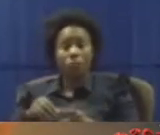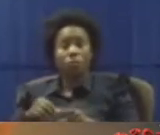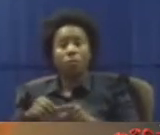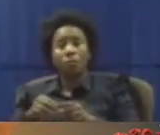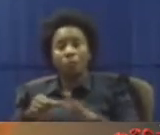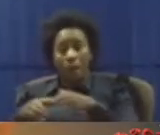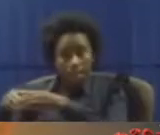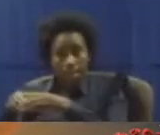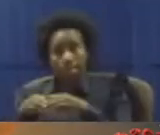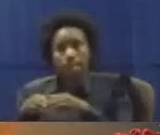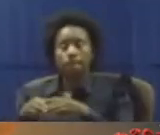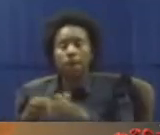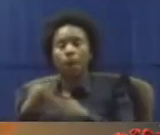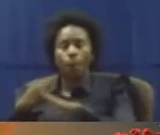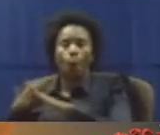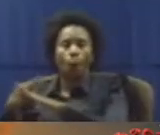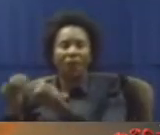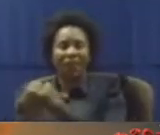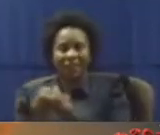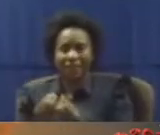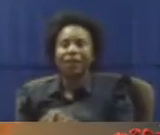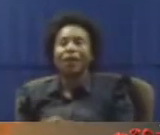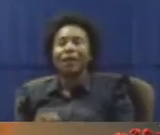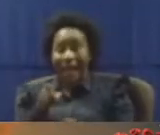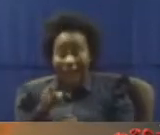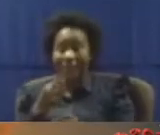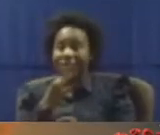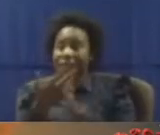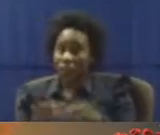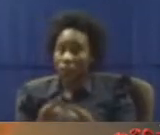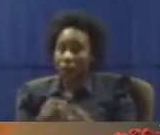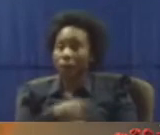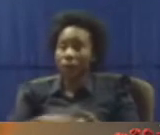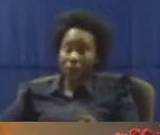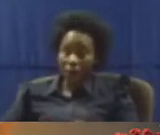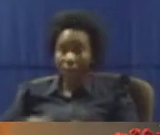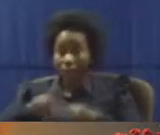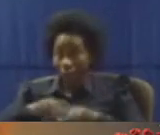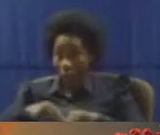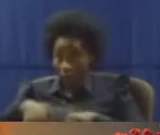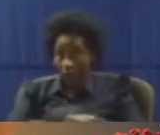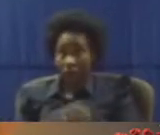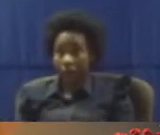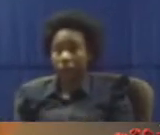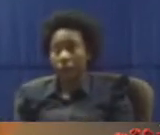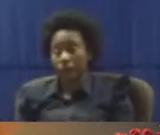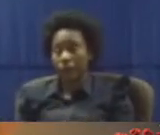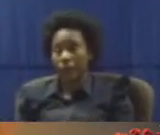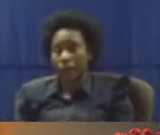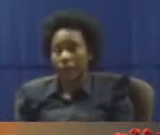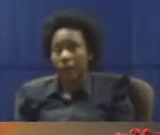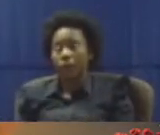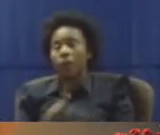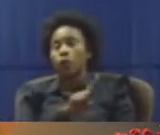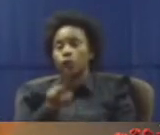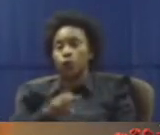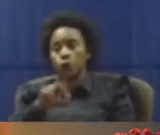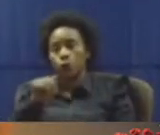investigation into comments by the president in February. And what is terribly ironic is that with the latest installment of the Zondo